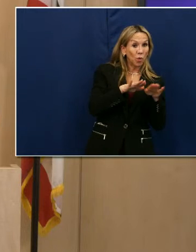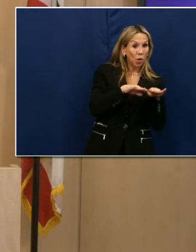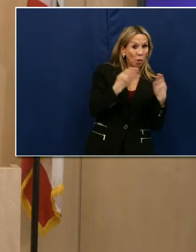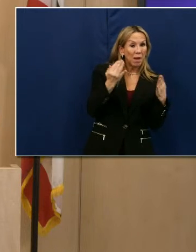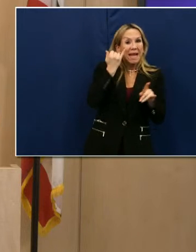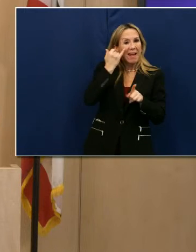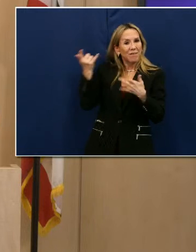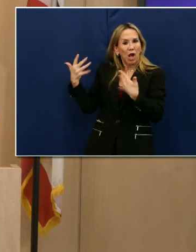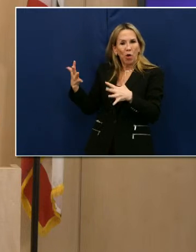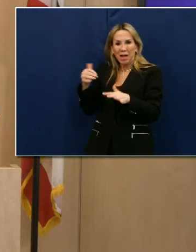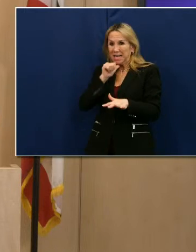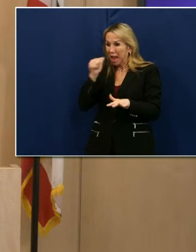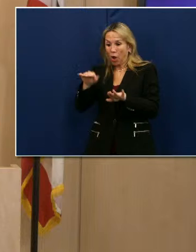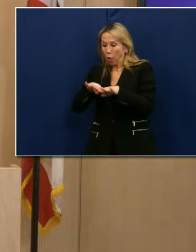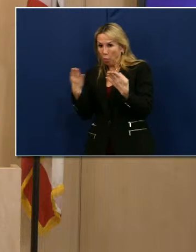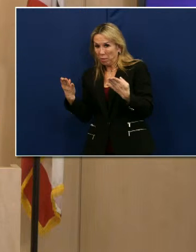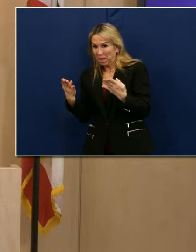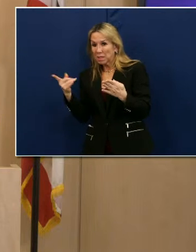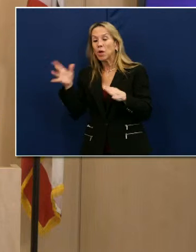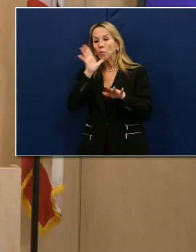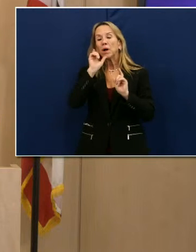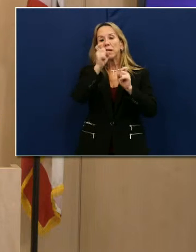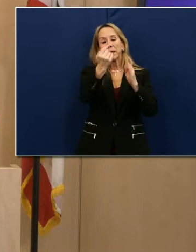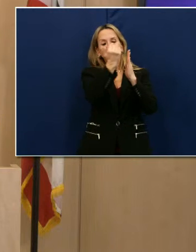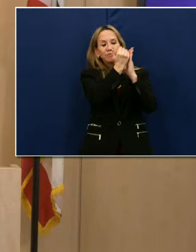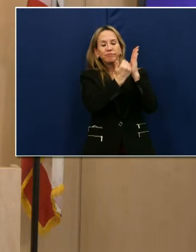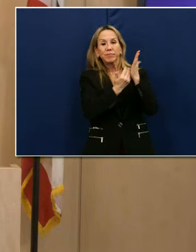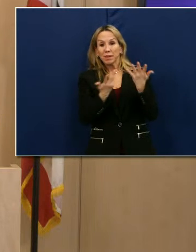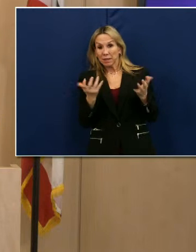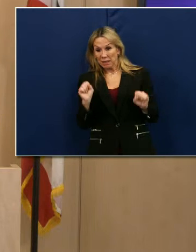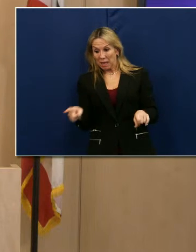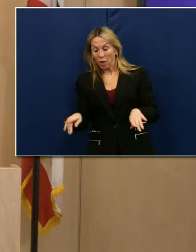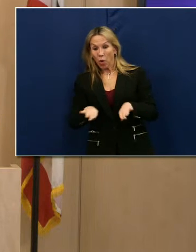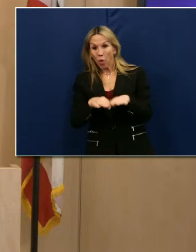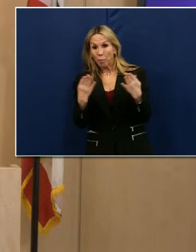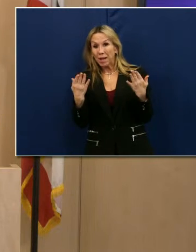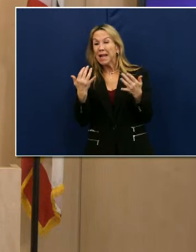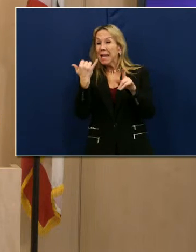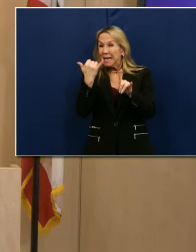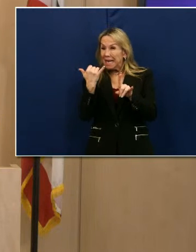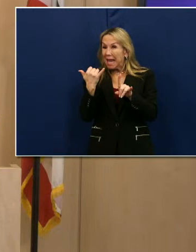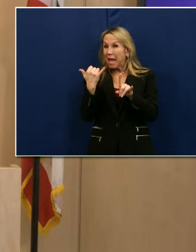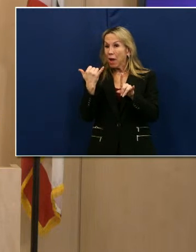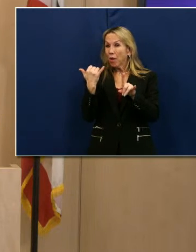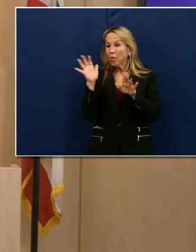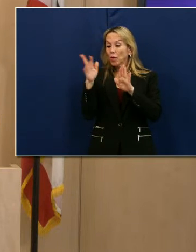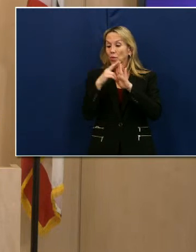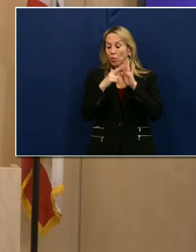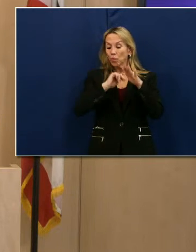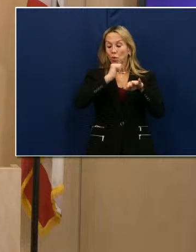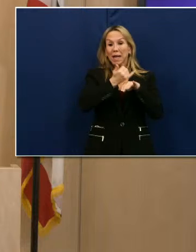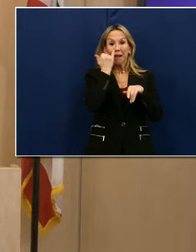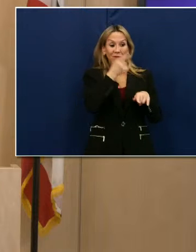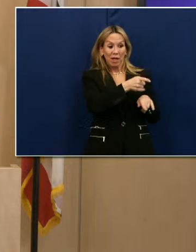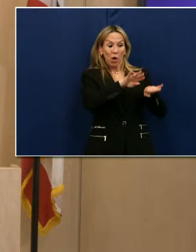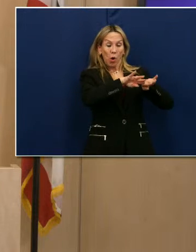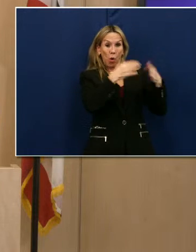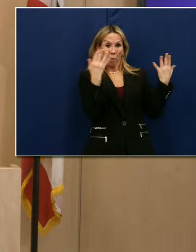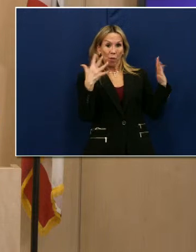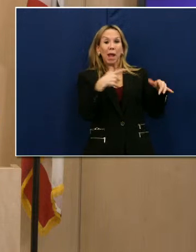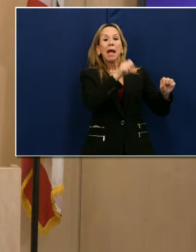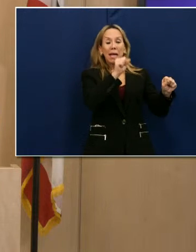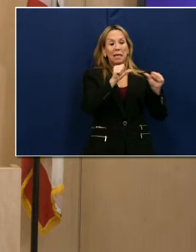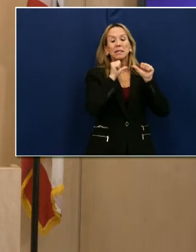open. I think the guidance so far is that if they are open, they can continue to be open, but if